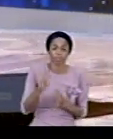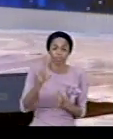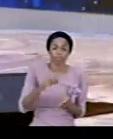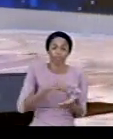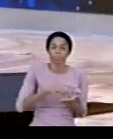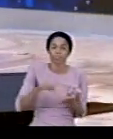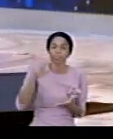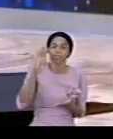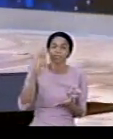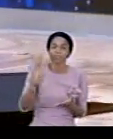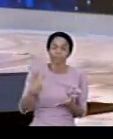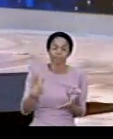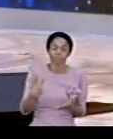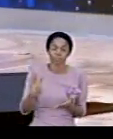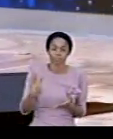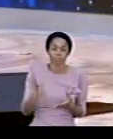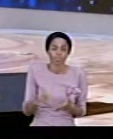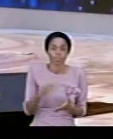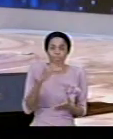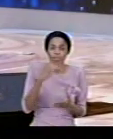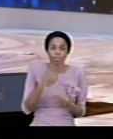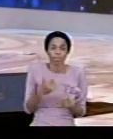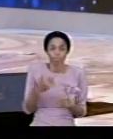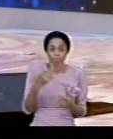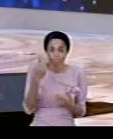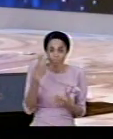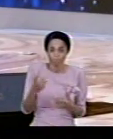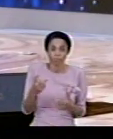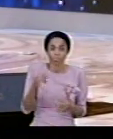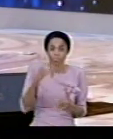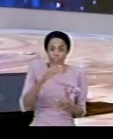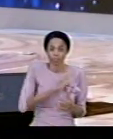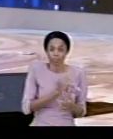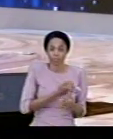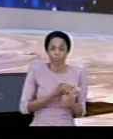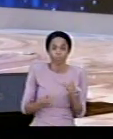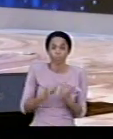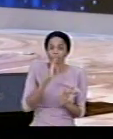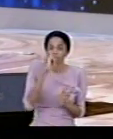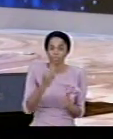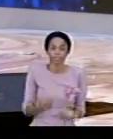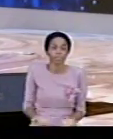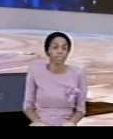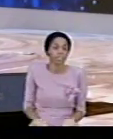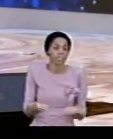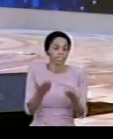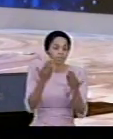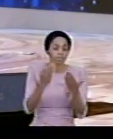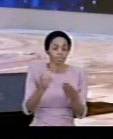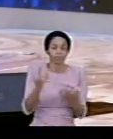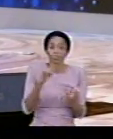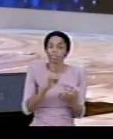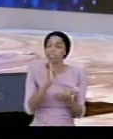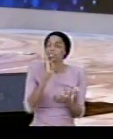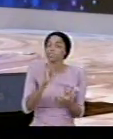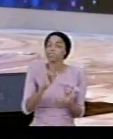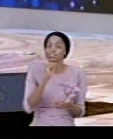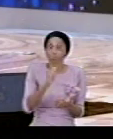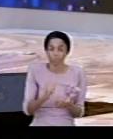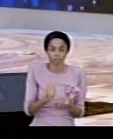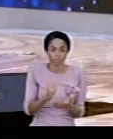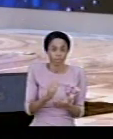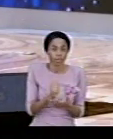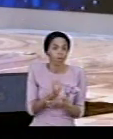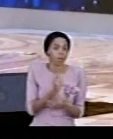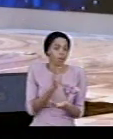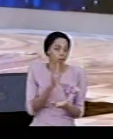Behold, his soul which is lifted up is not upright in him. Look at